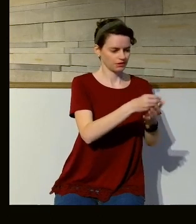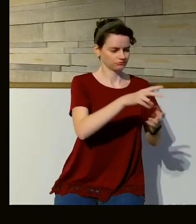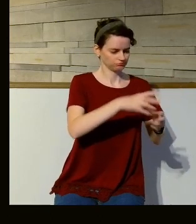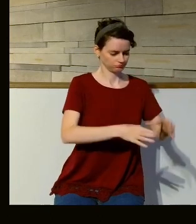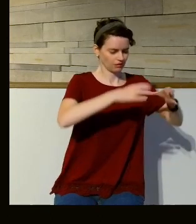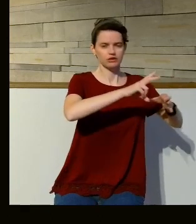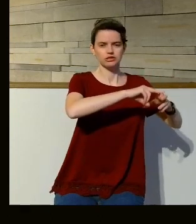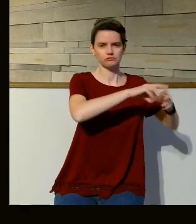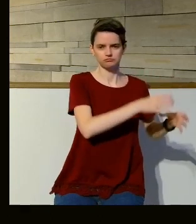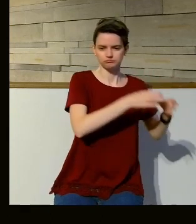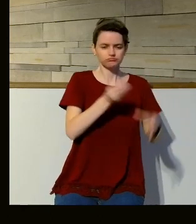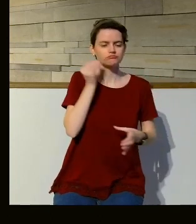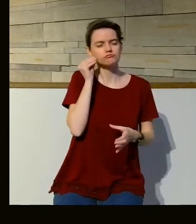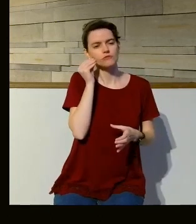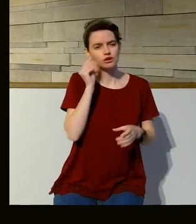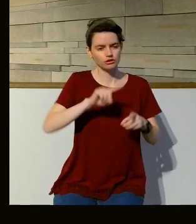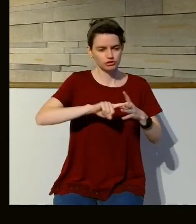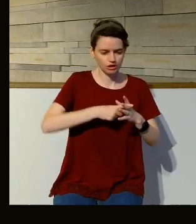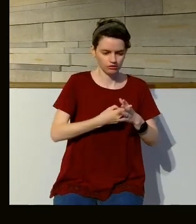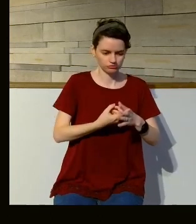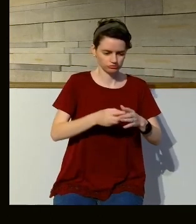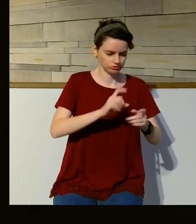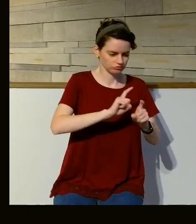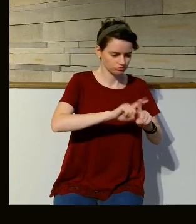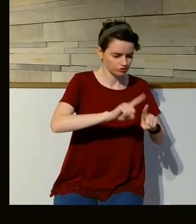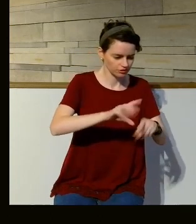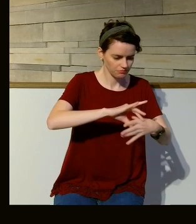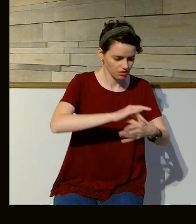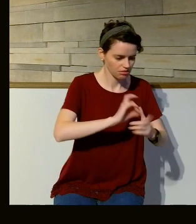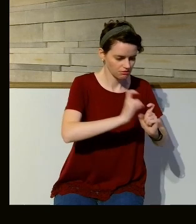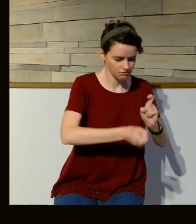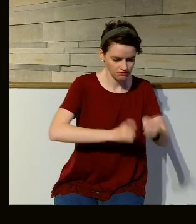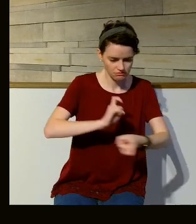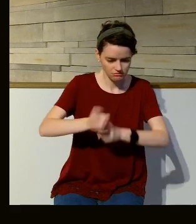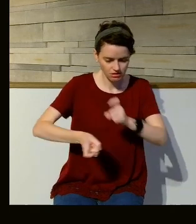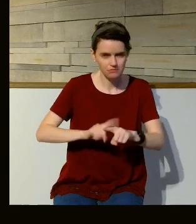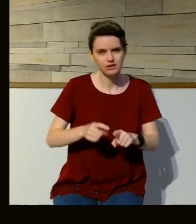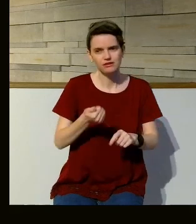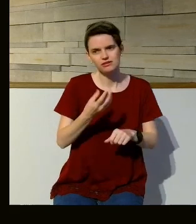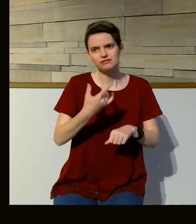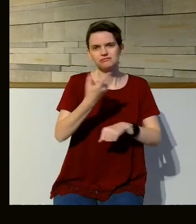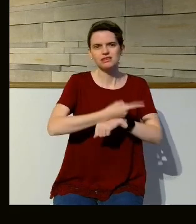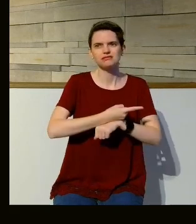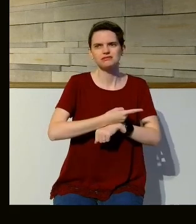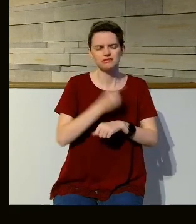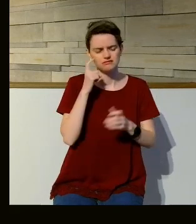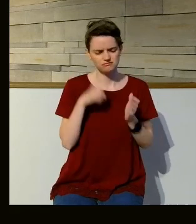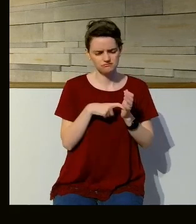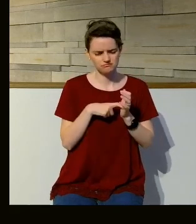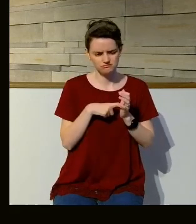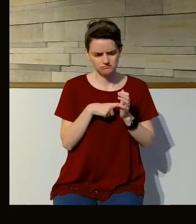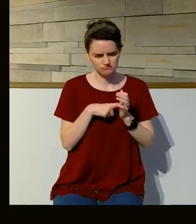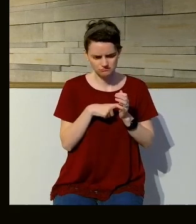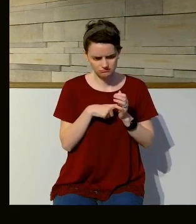salt. And you come home and you begin to apply the salt to various pieces of meat that you own. But then after so many days, you begin to notice